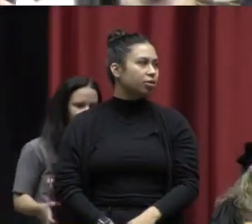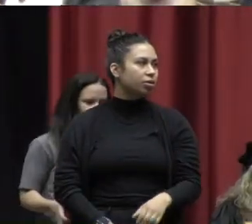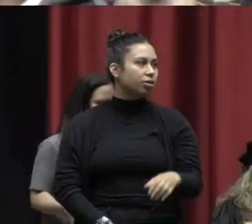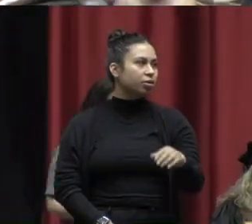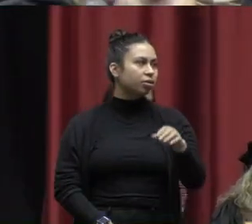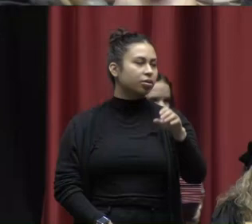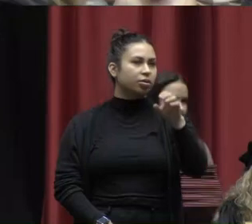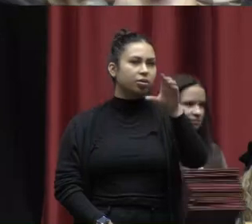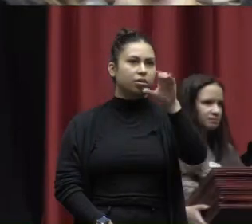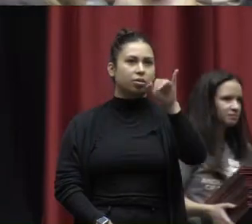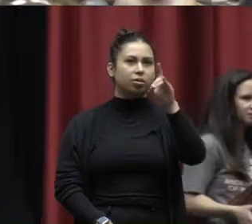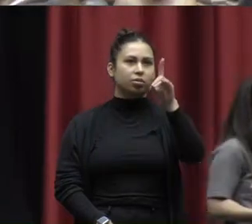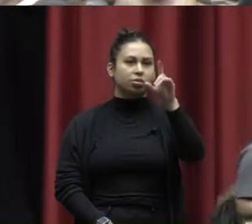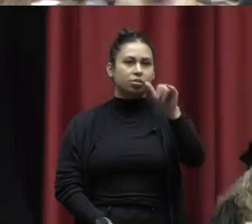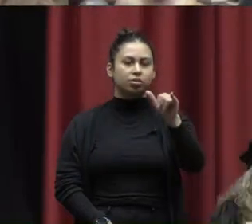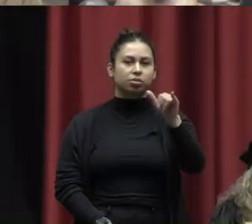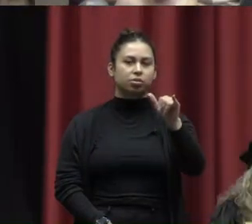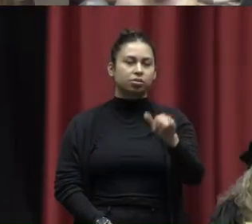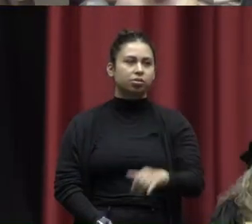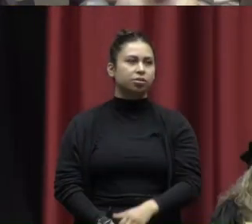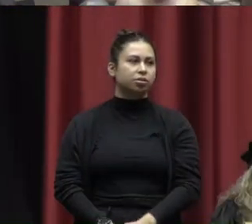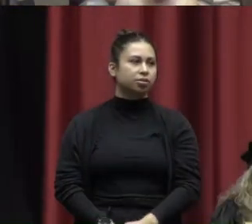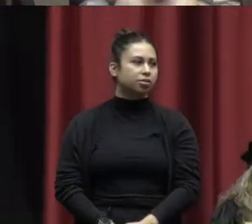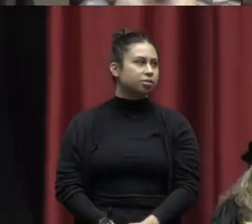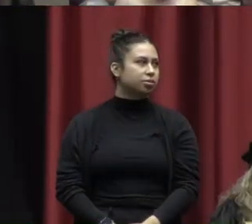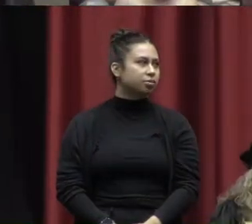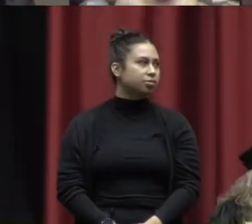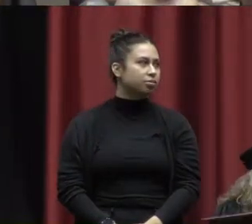Sydney Imus Hanlon.